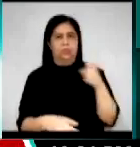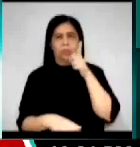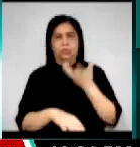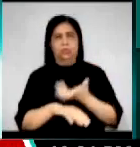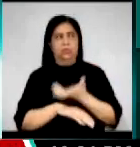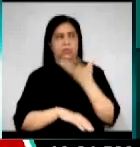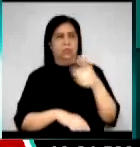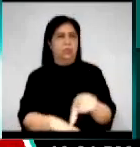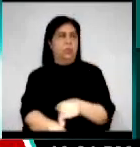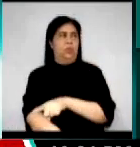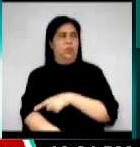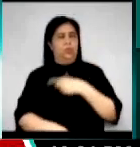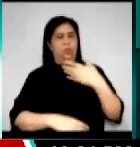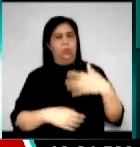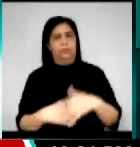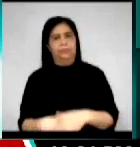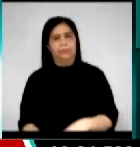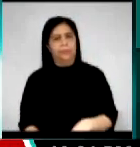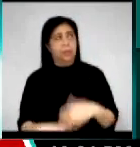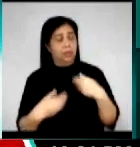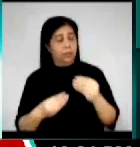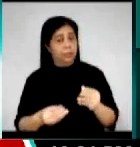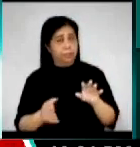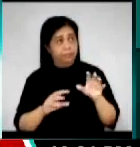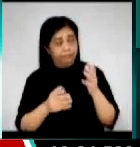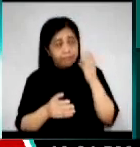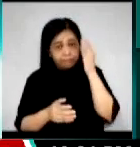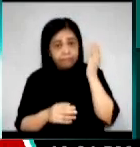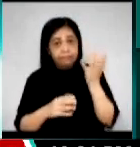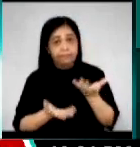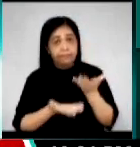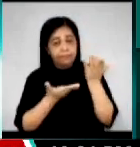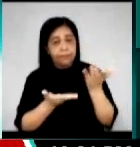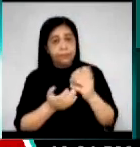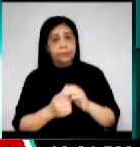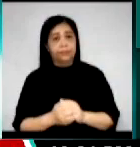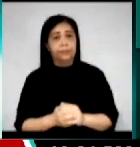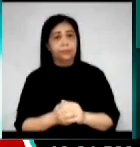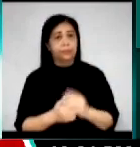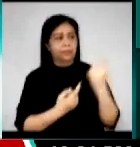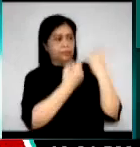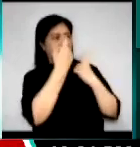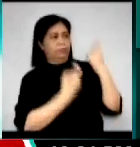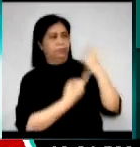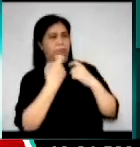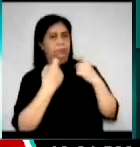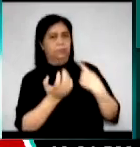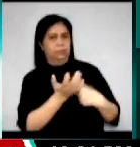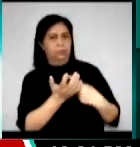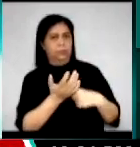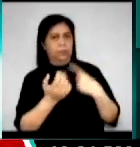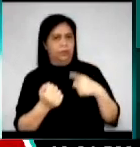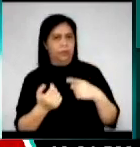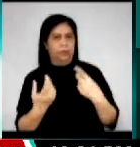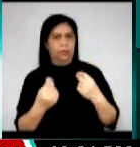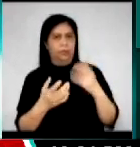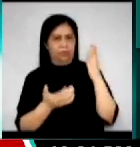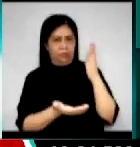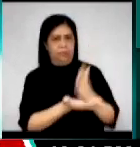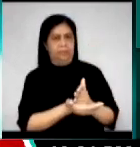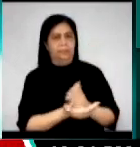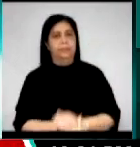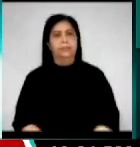patagalin. May I move that the interpellation for these measures be terminated?